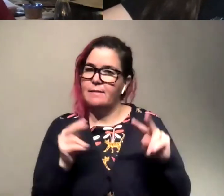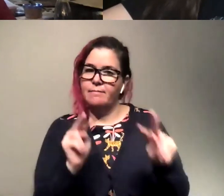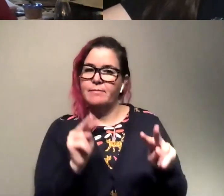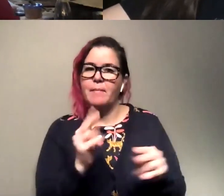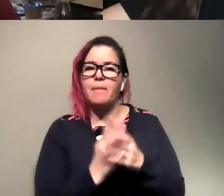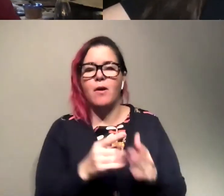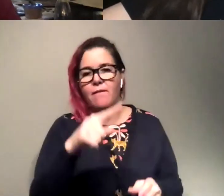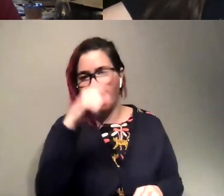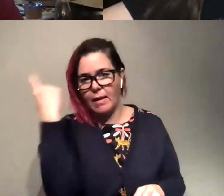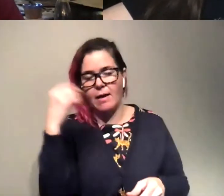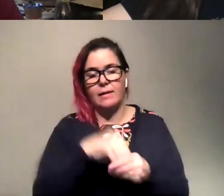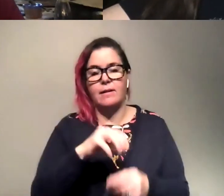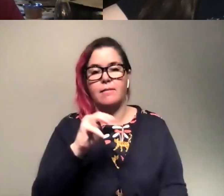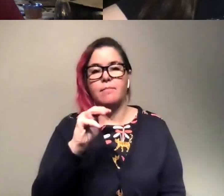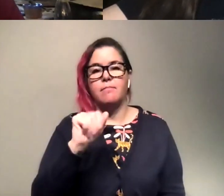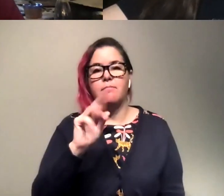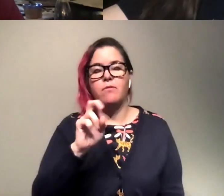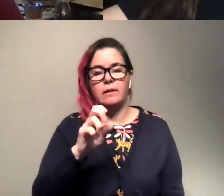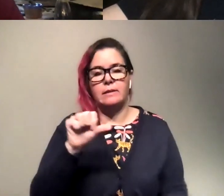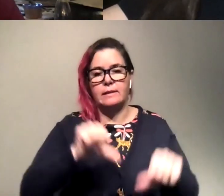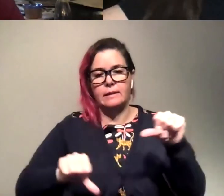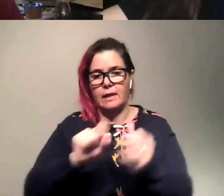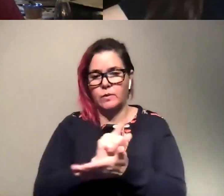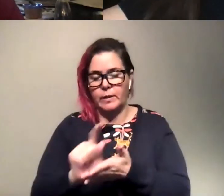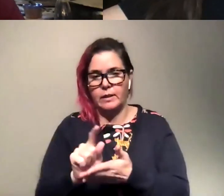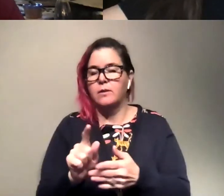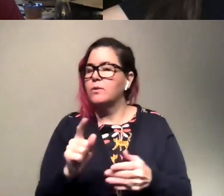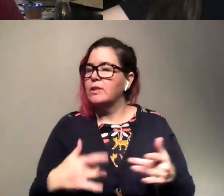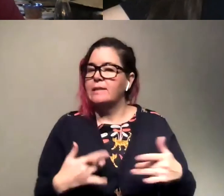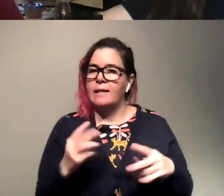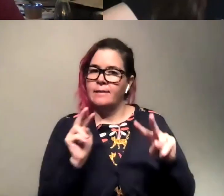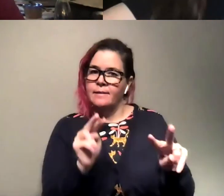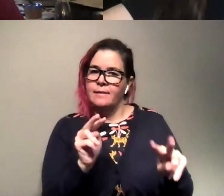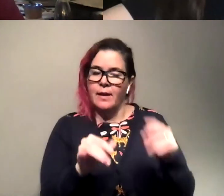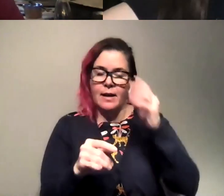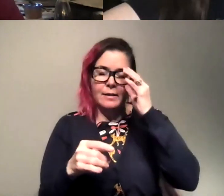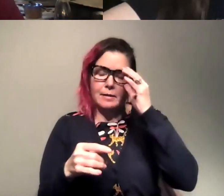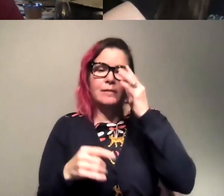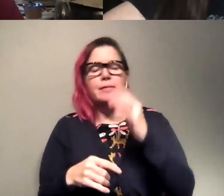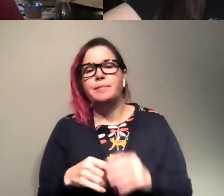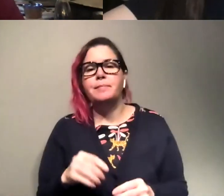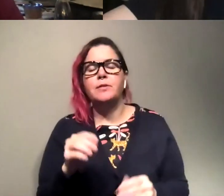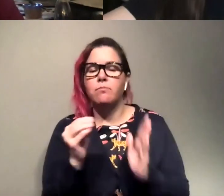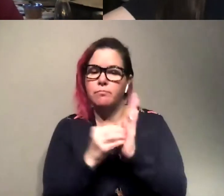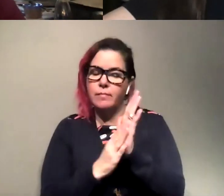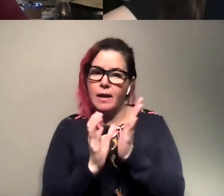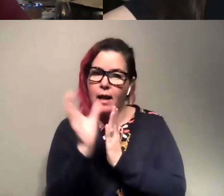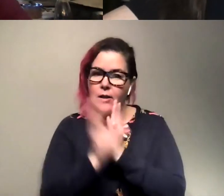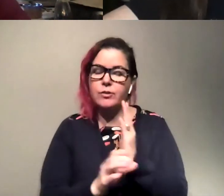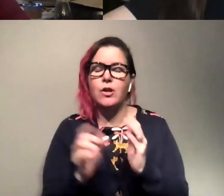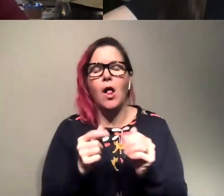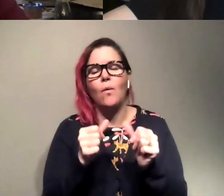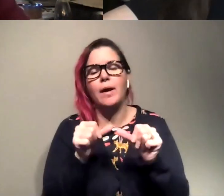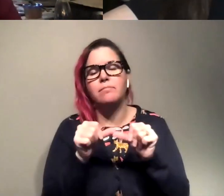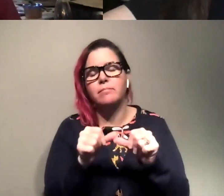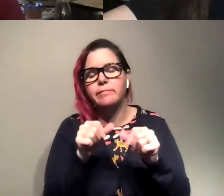and Marine Science Week. And we're pumped. We can't wait. So get excited for that. Mark your calendars. You can always keep up with what we're